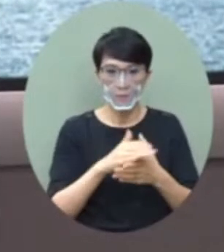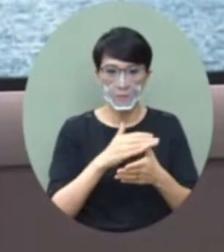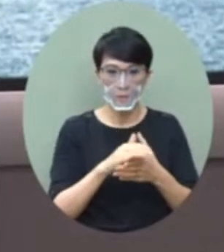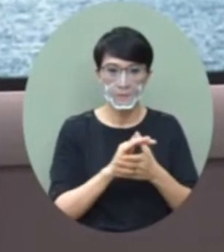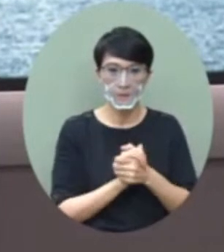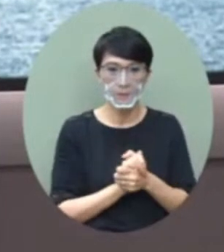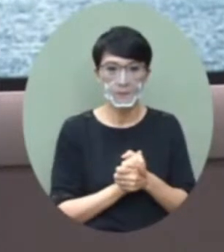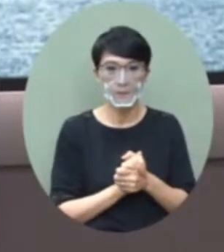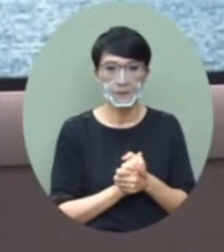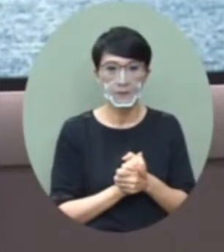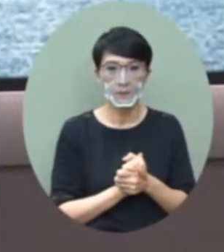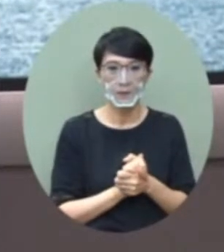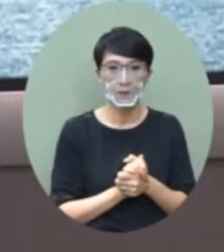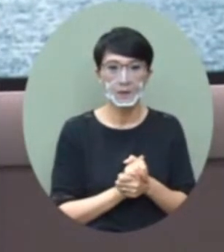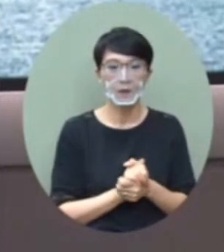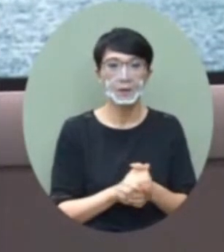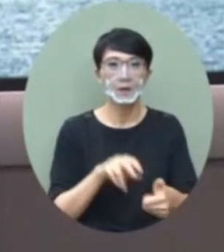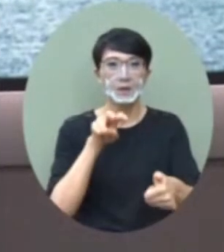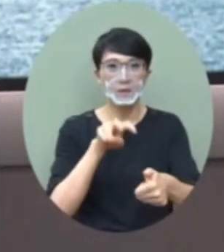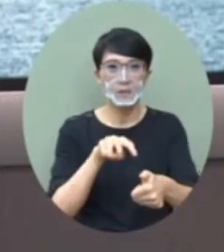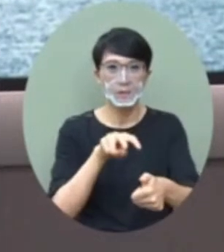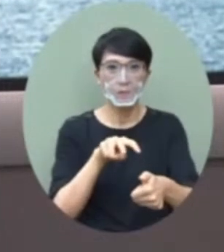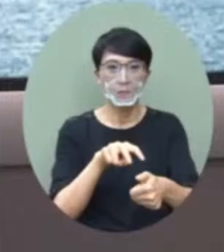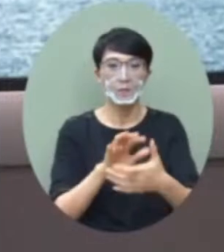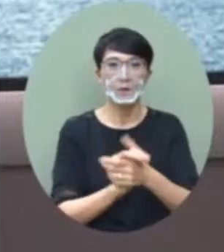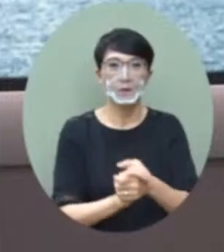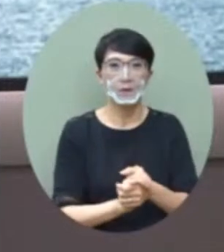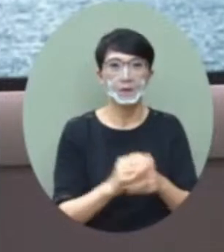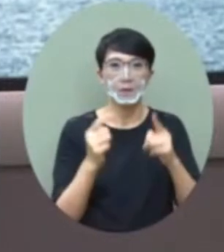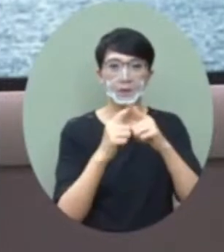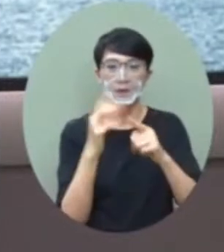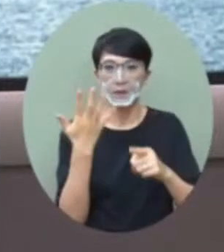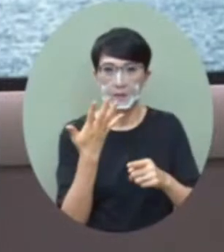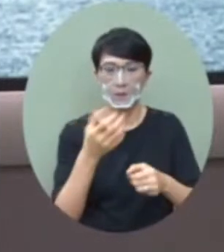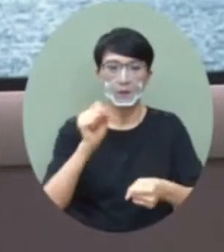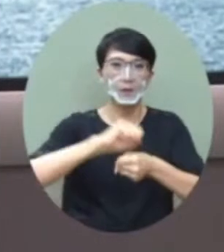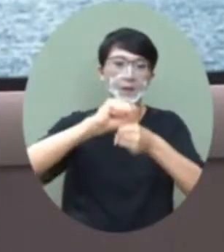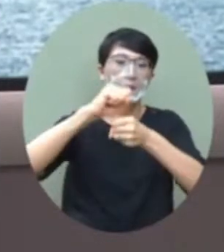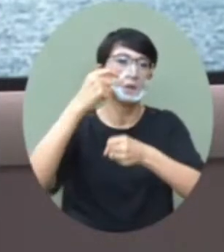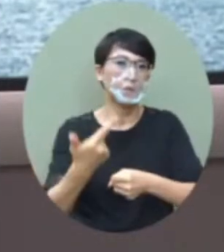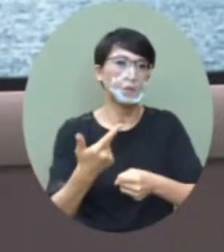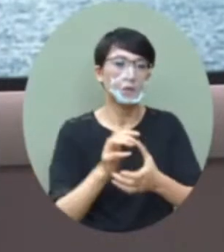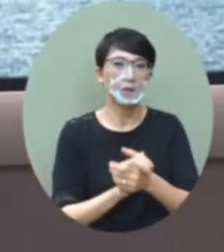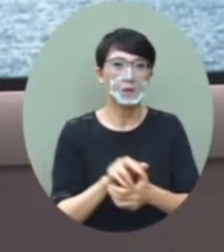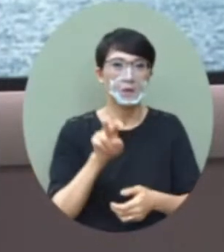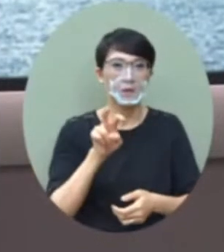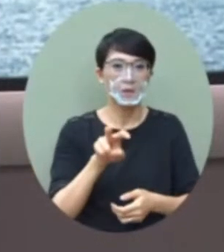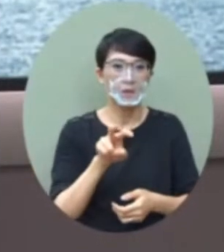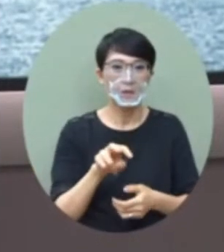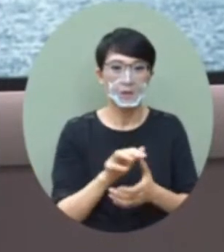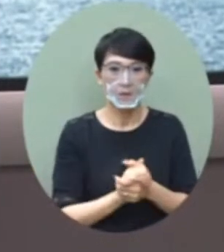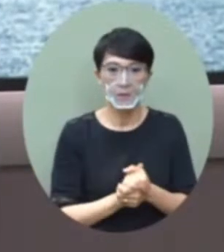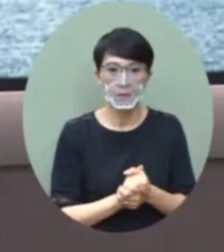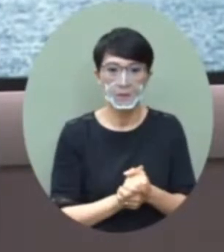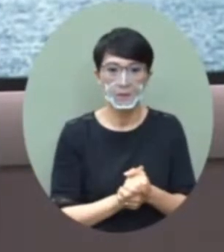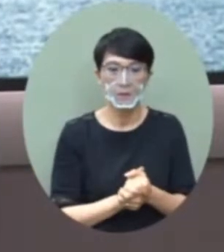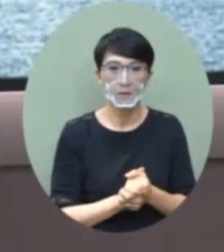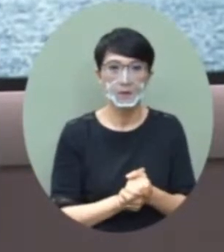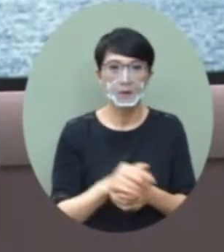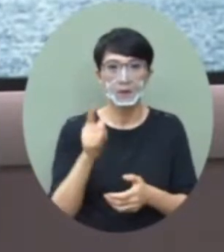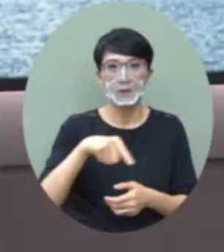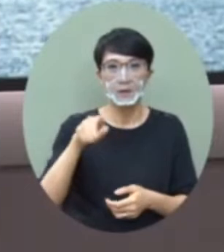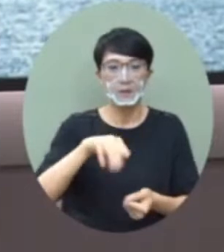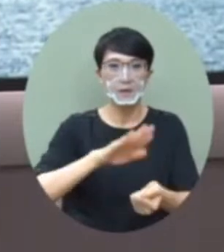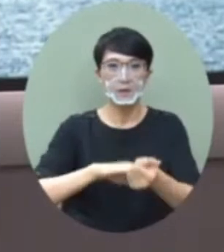our nursing and medical staff to take care of this group of elderly